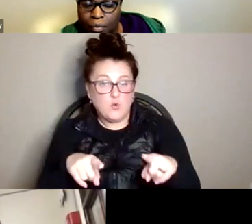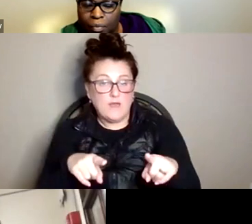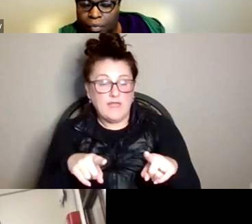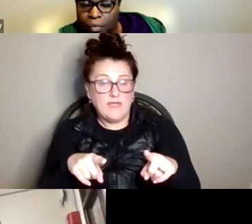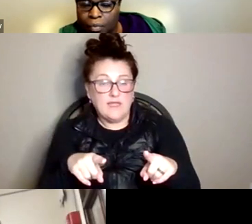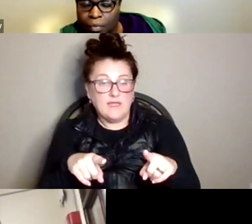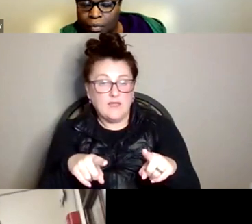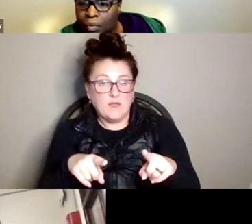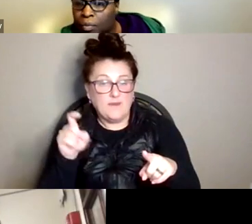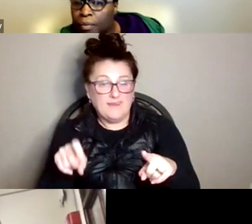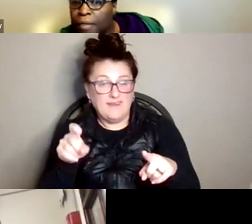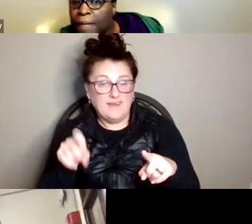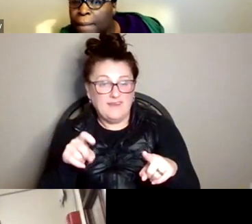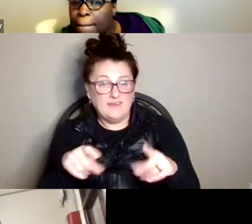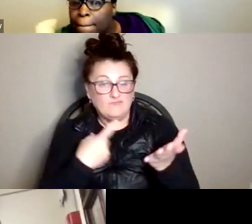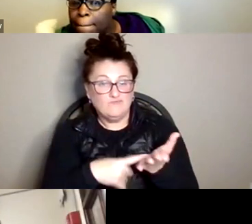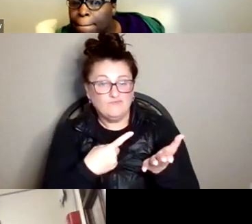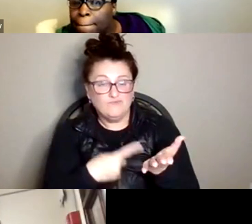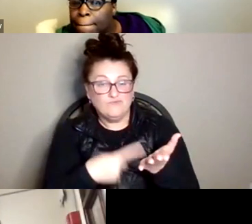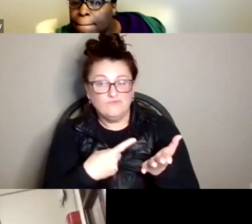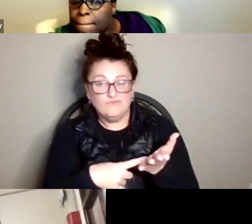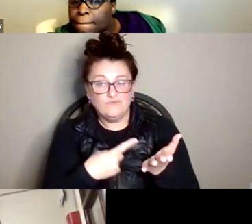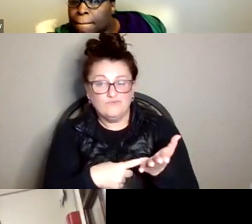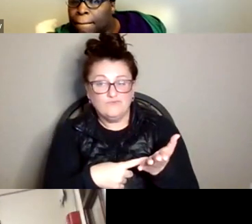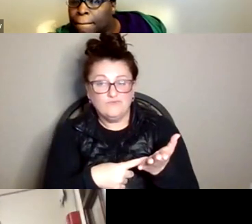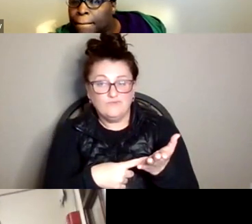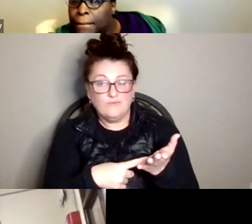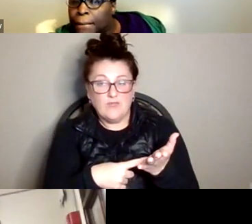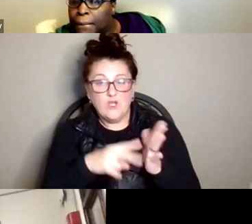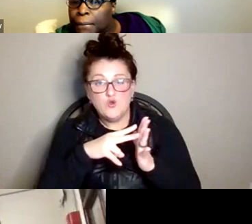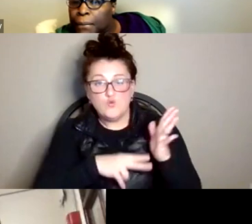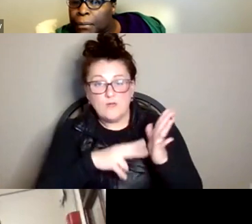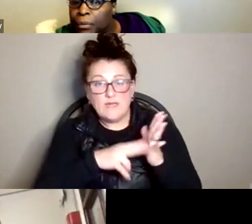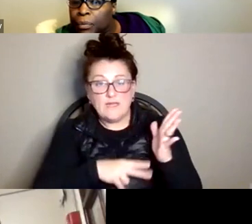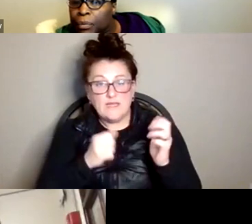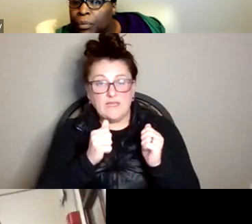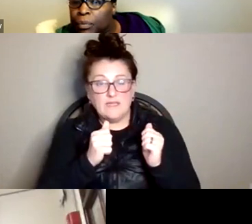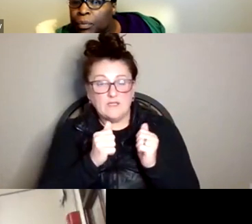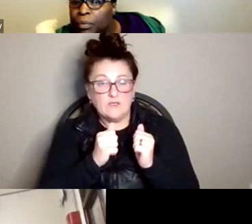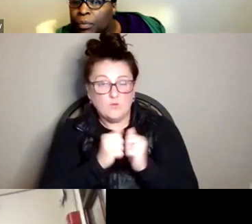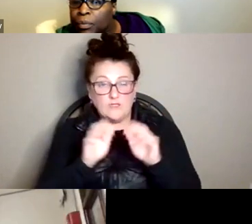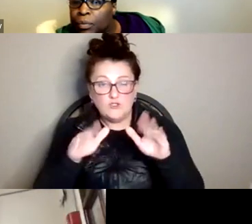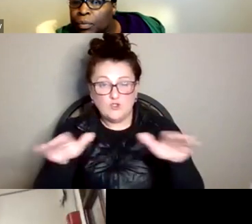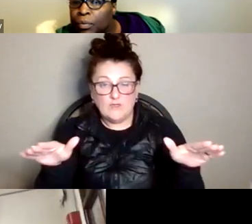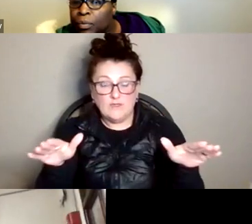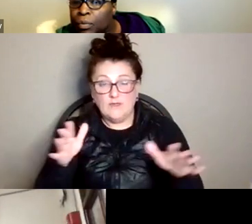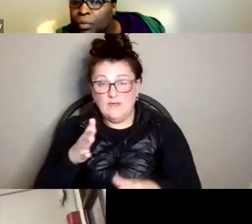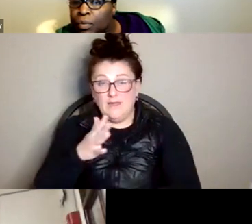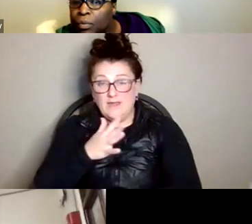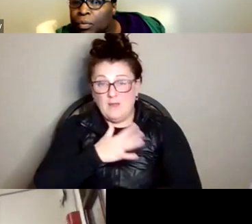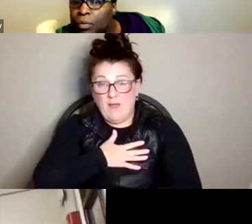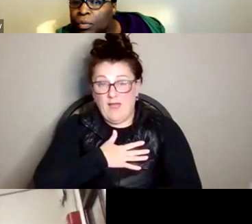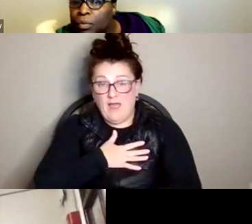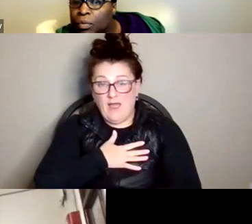we definitely need to talk about the reading with children in school. My problem is there are